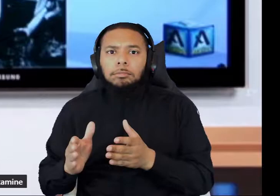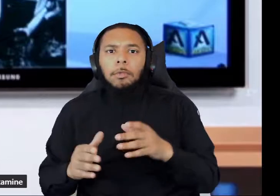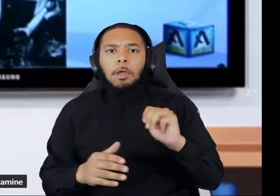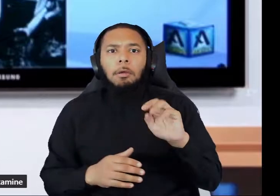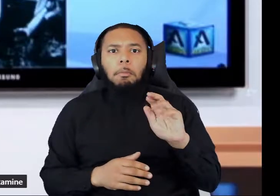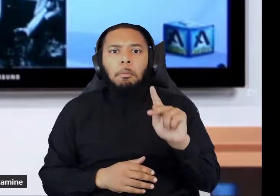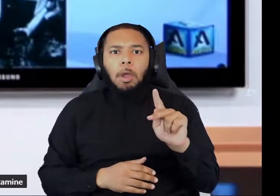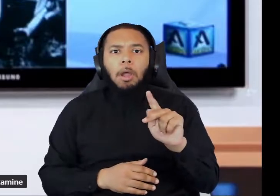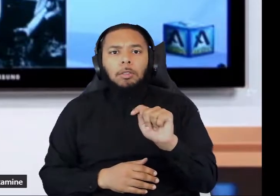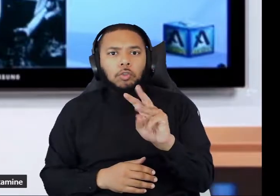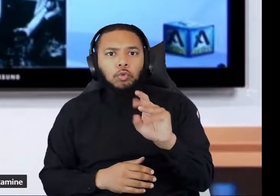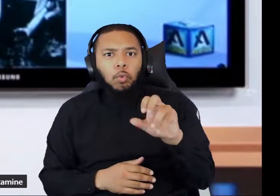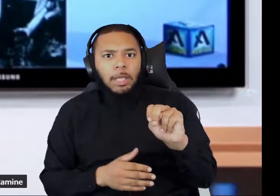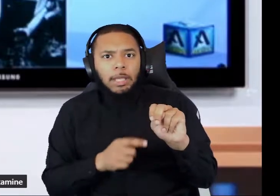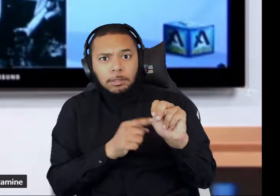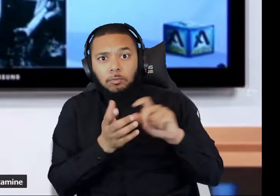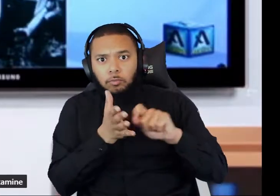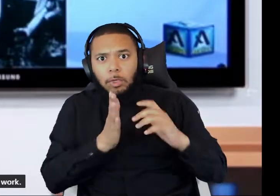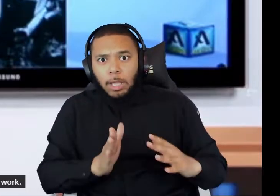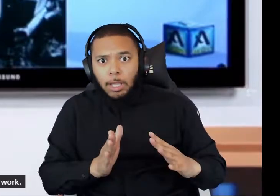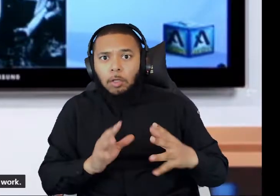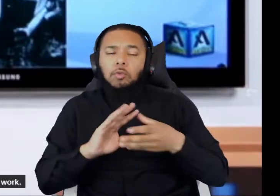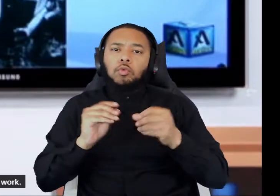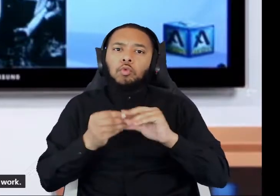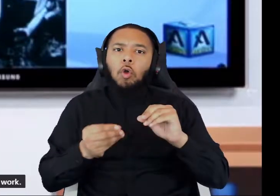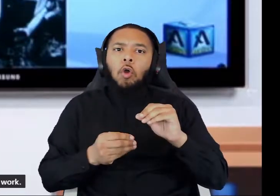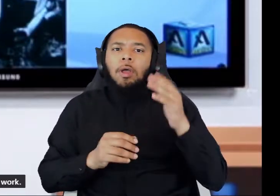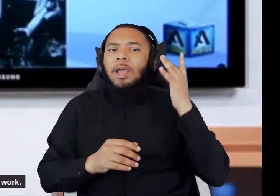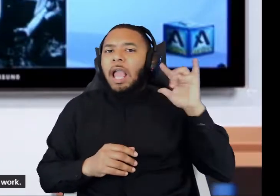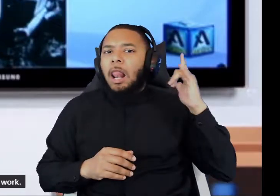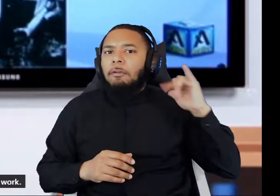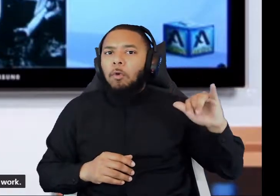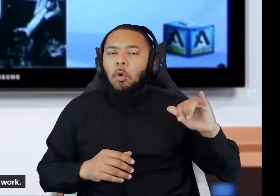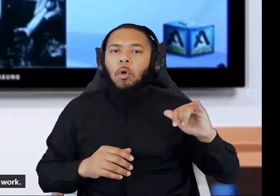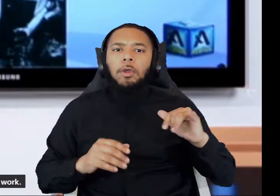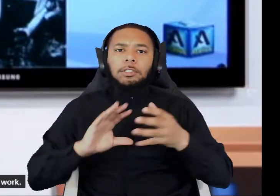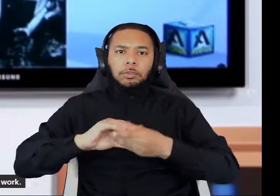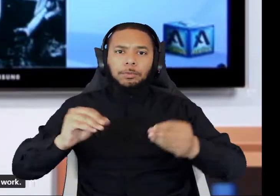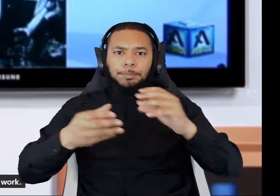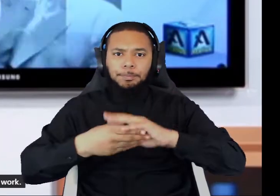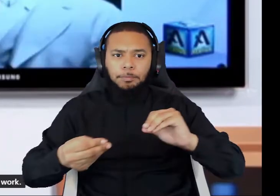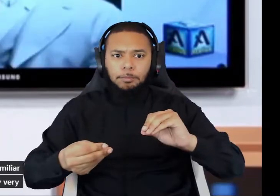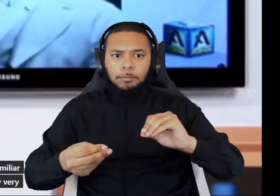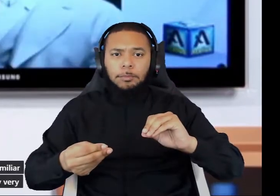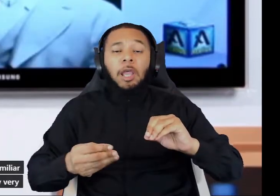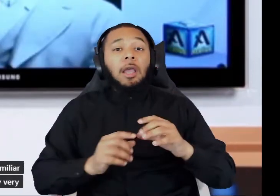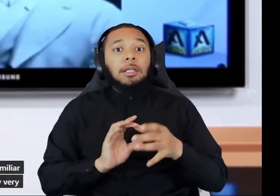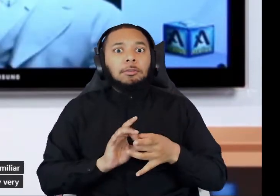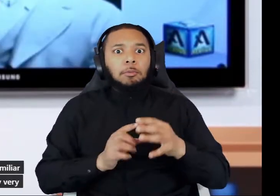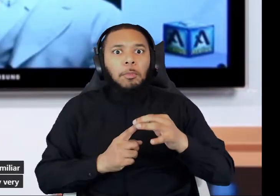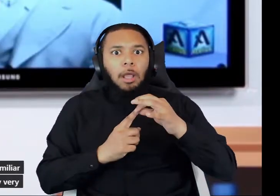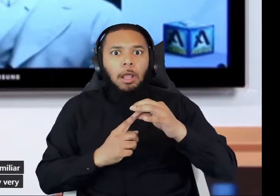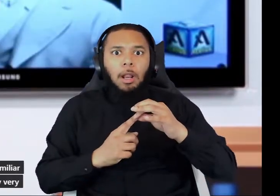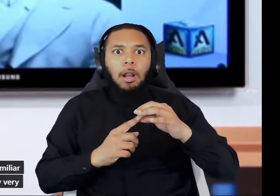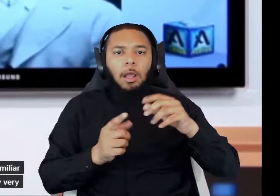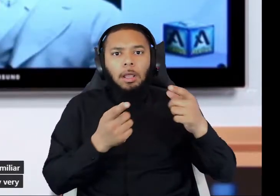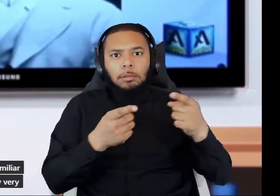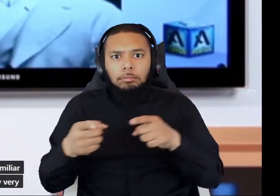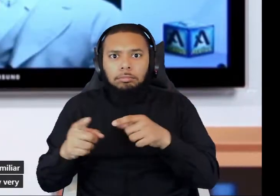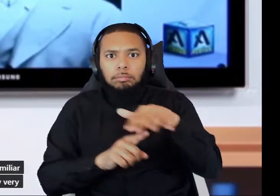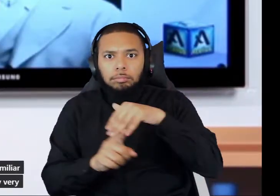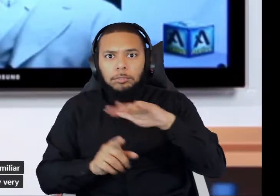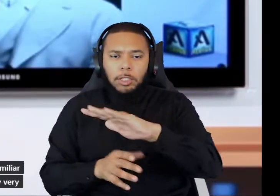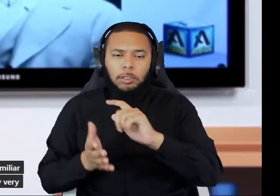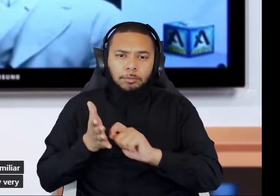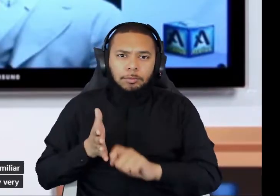Californian's Tale, and let's examine especially setting and plot in his work. Of course, you may be a little bit familiar